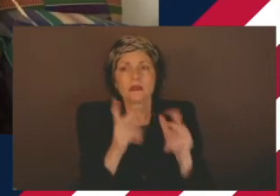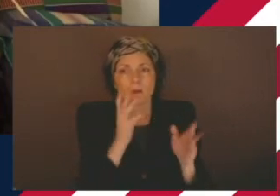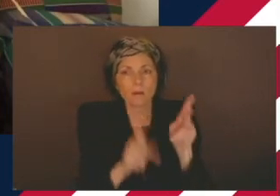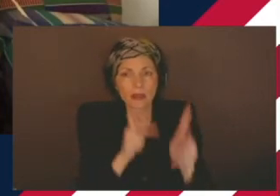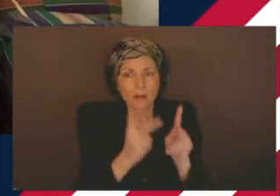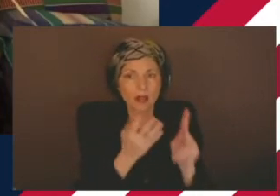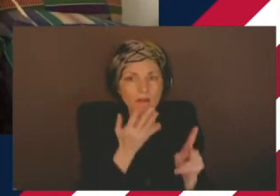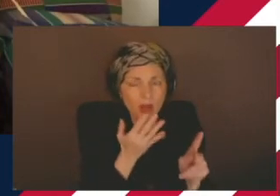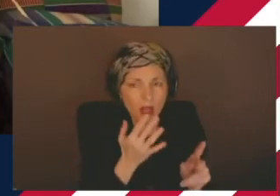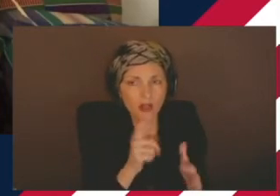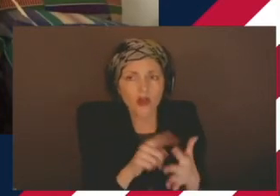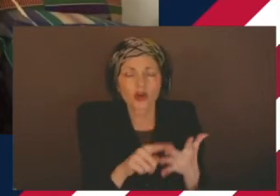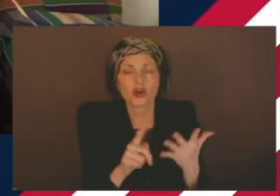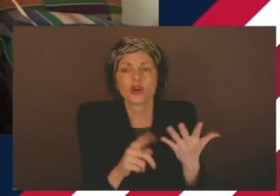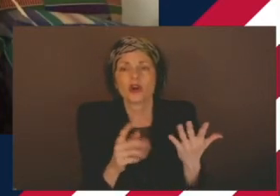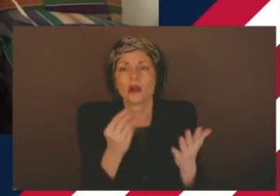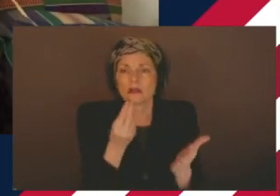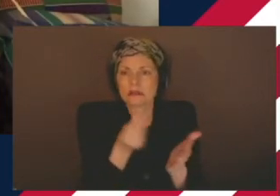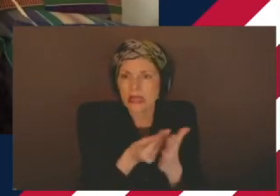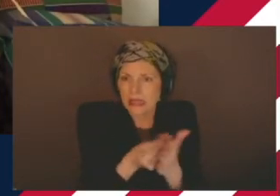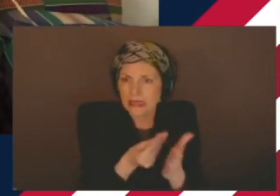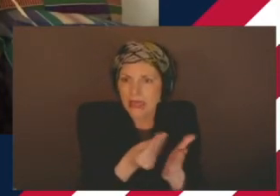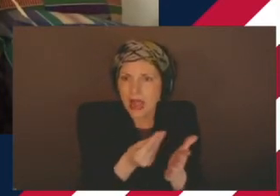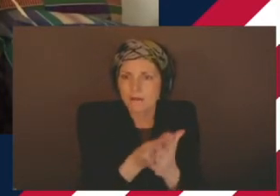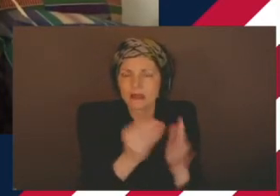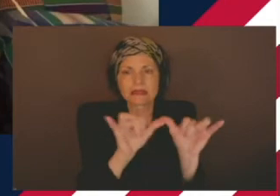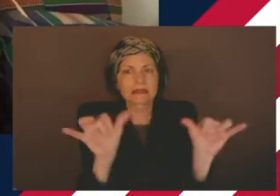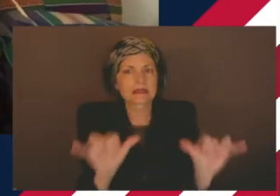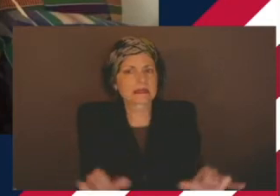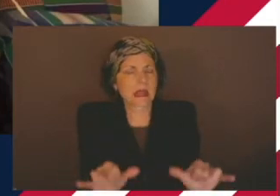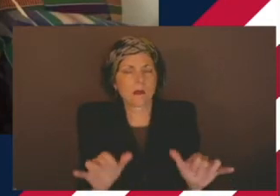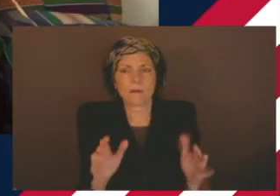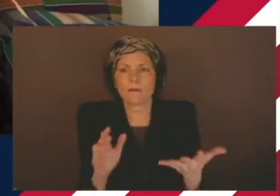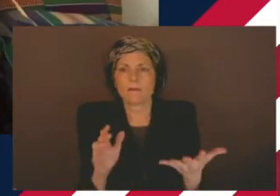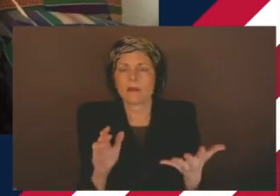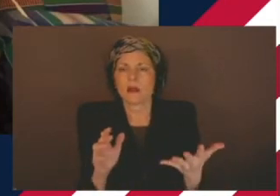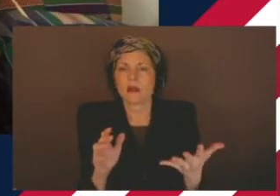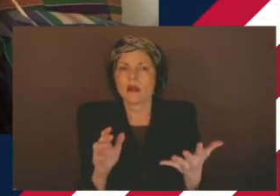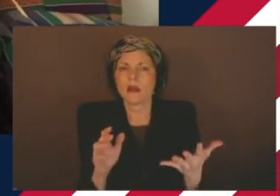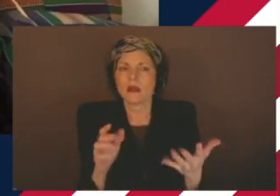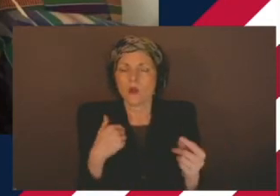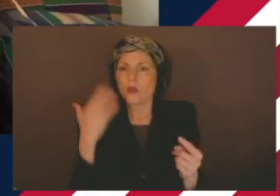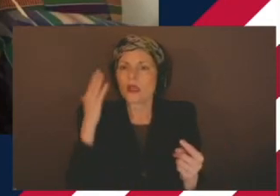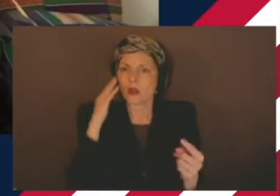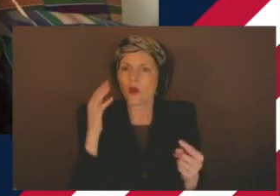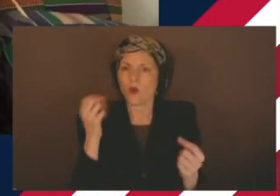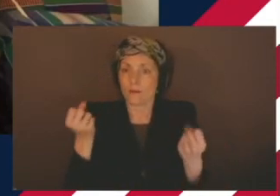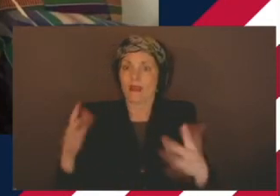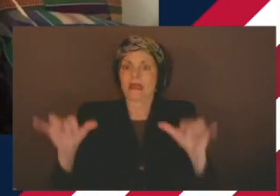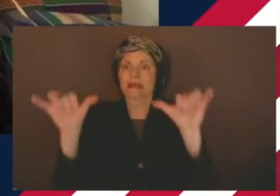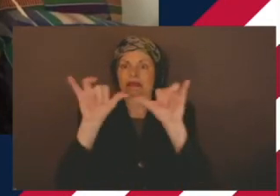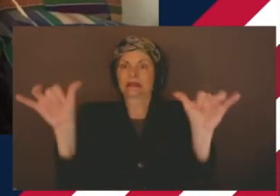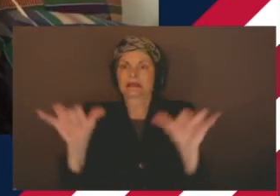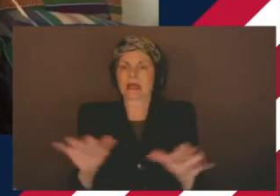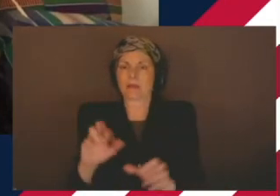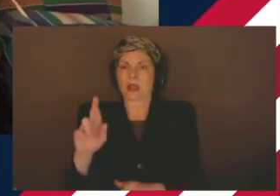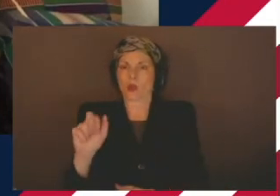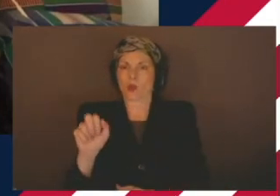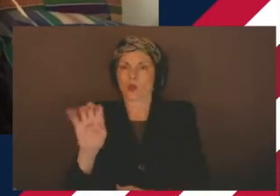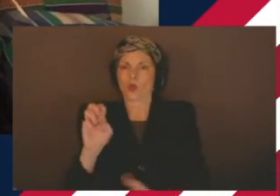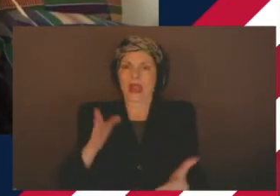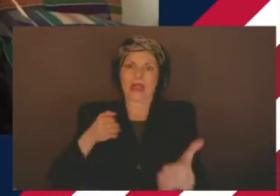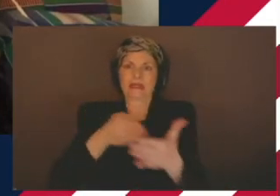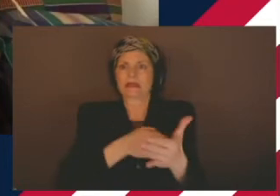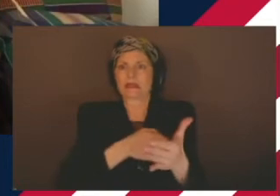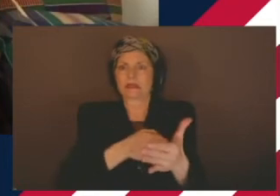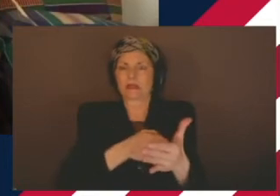an equitable economic system. But we also know there is systemic racism throughout our system of government,